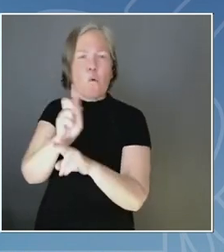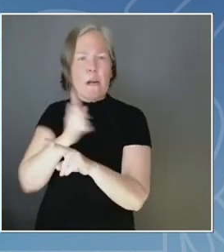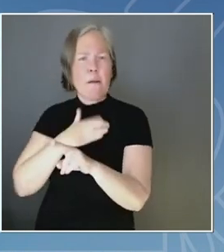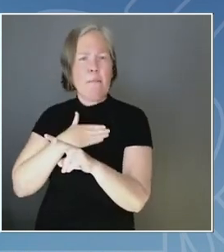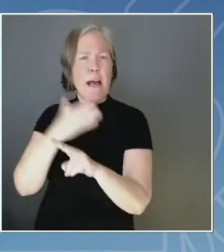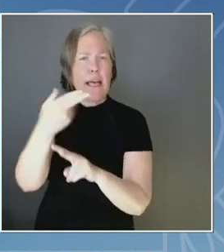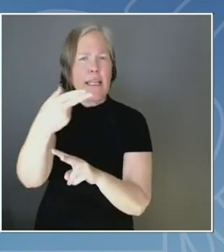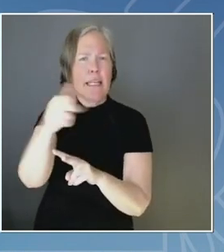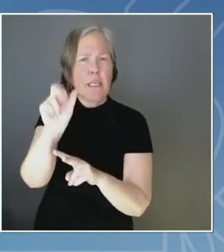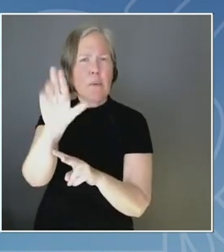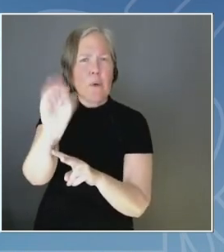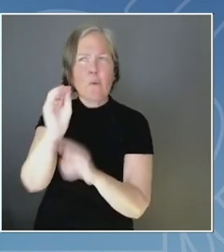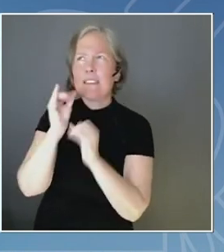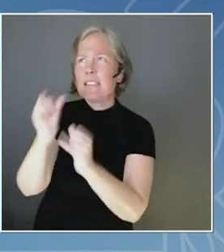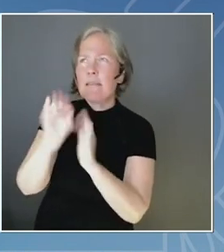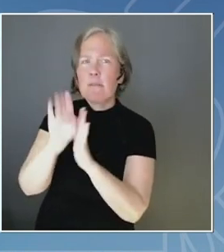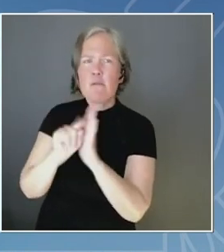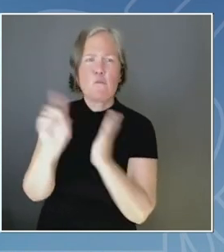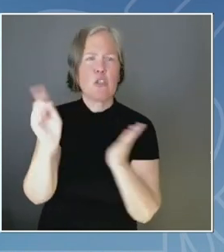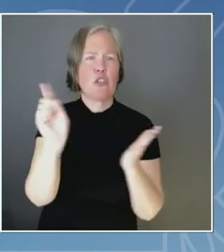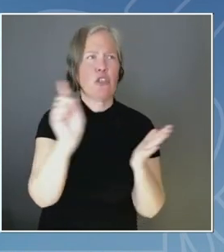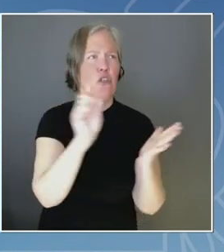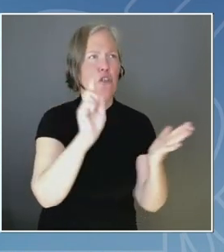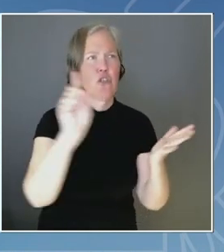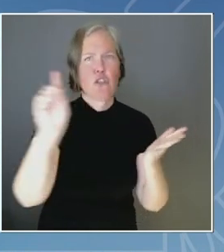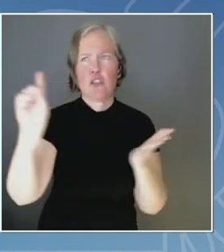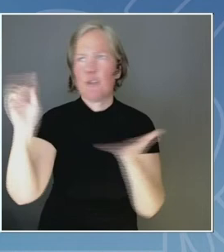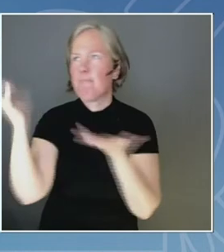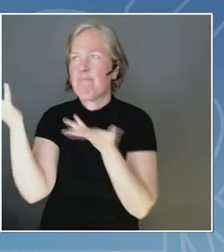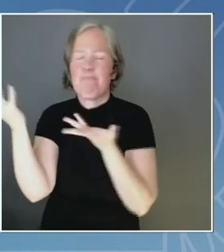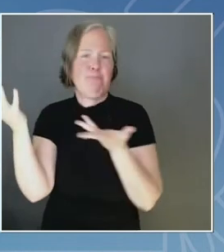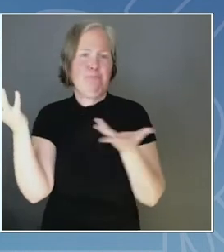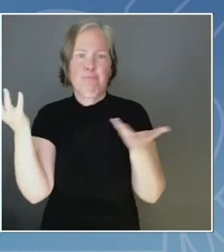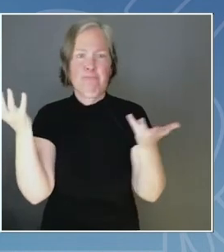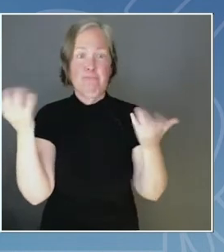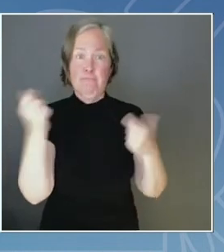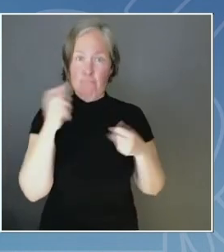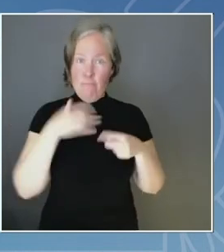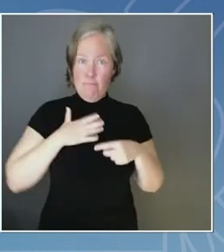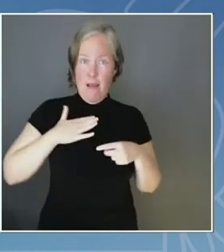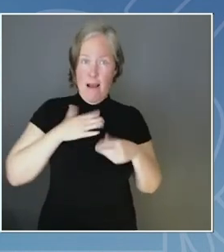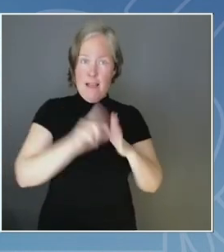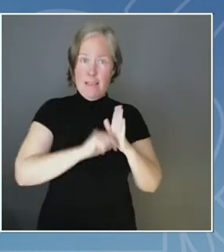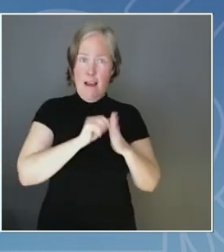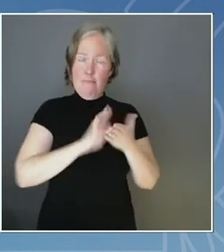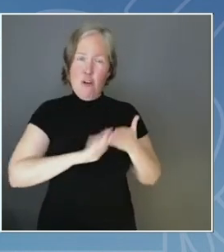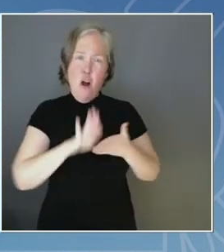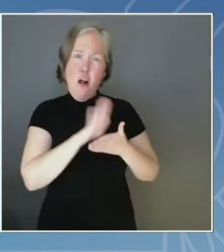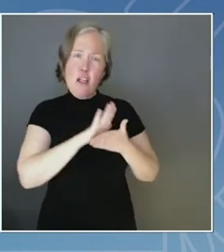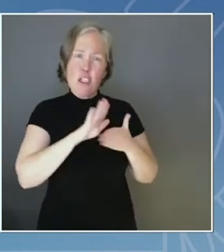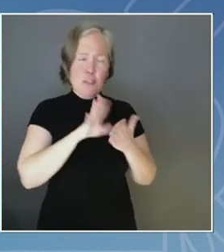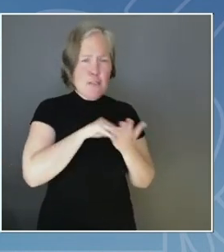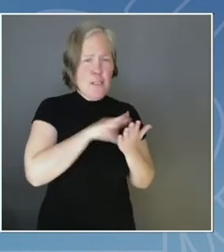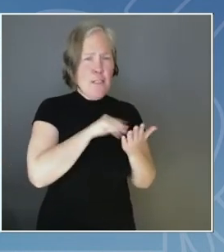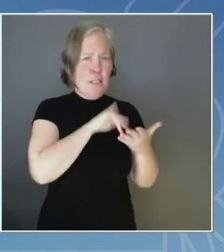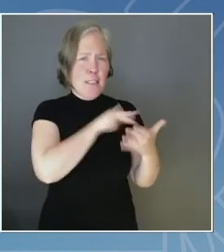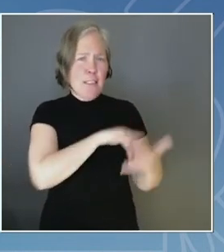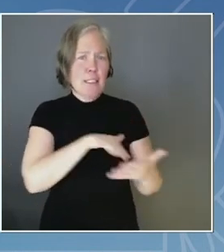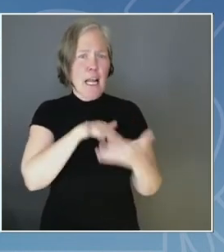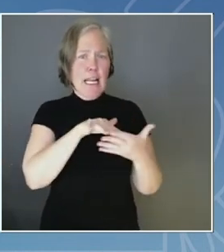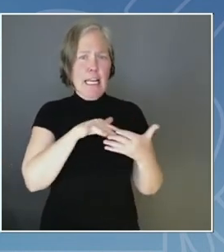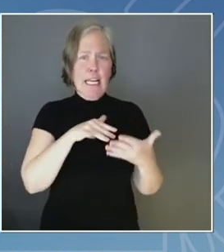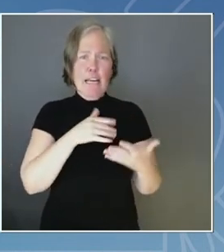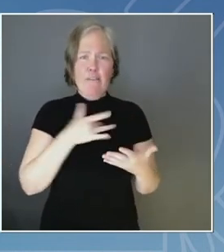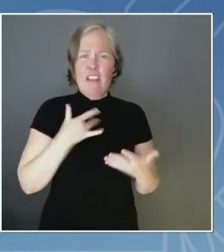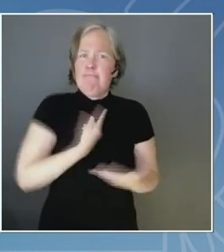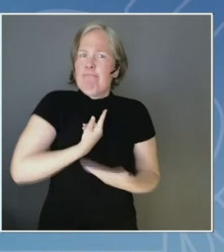to school, there's very few people to look up to. And that was a challenge. And, you know,